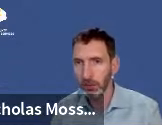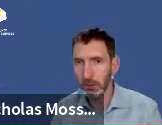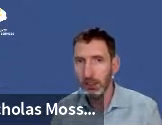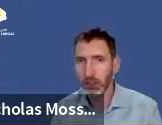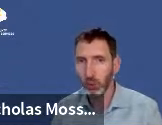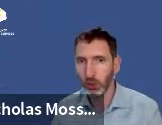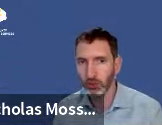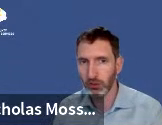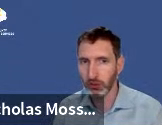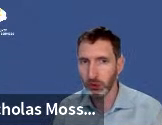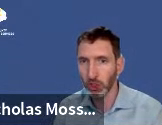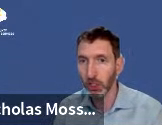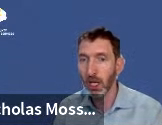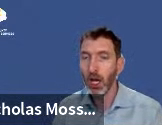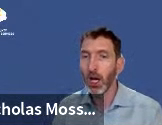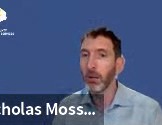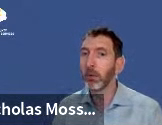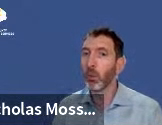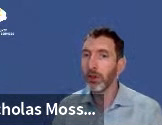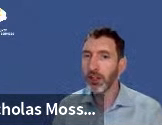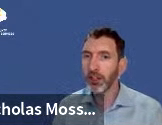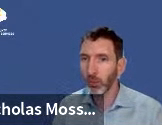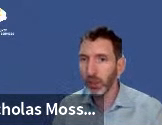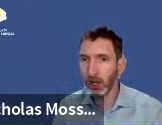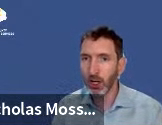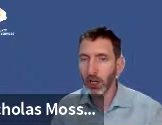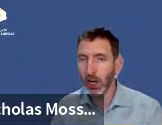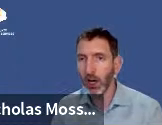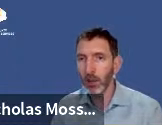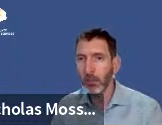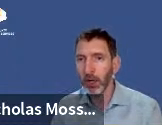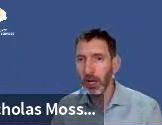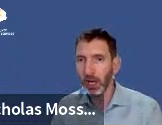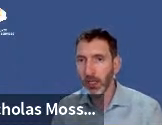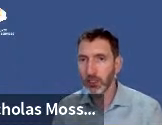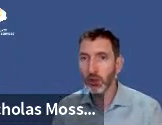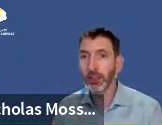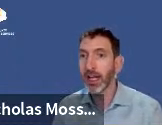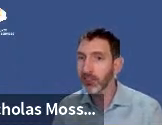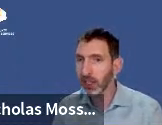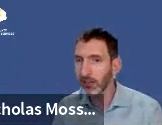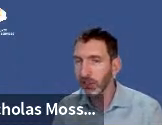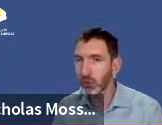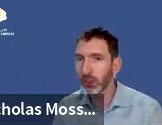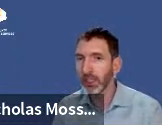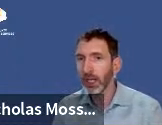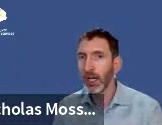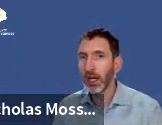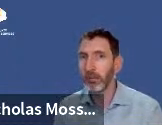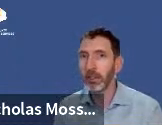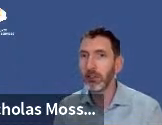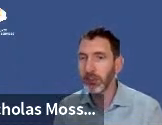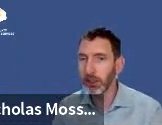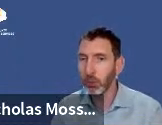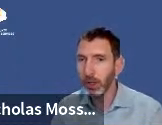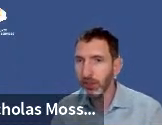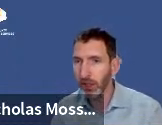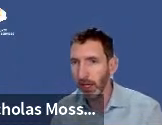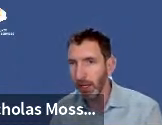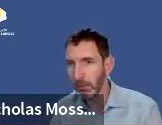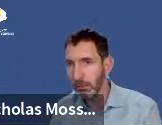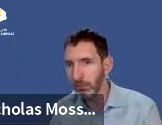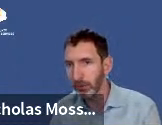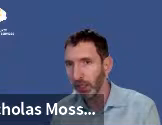turn as a community towards the future. But one thing that we are doing less of is really interfering